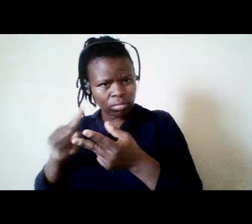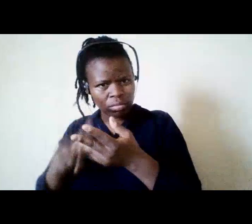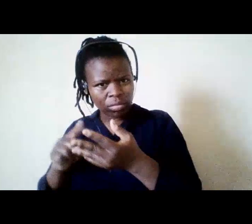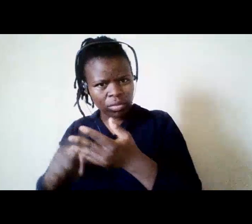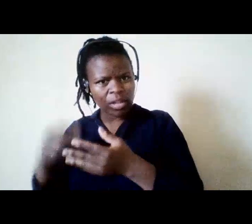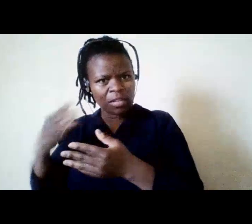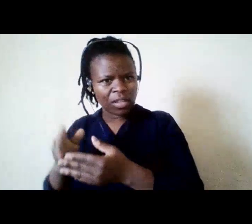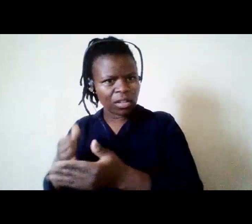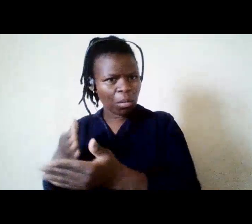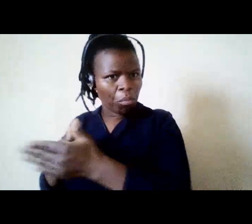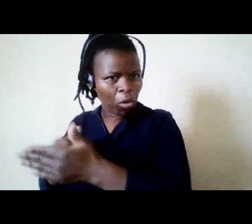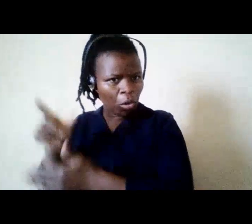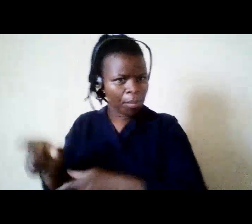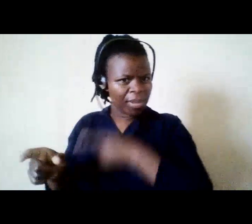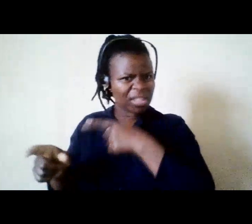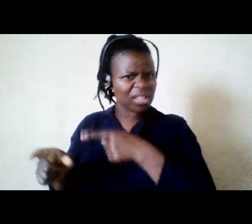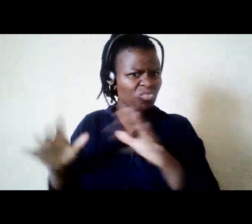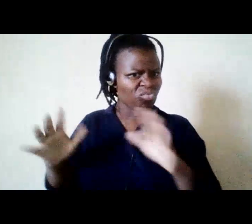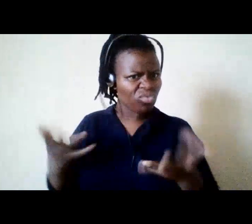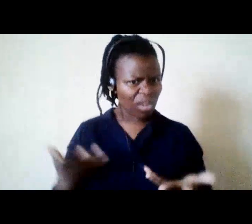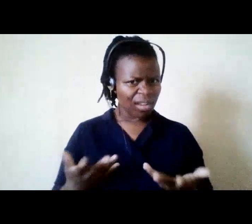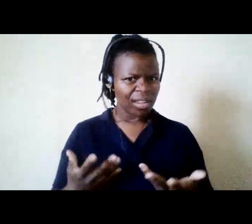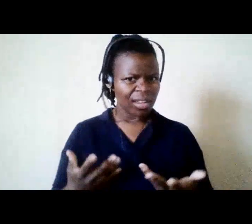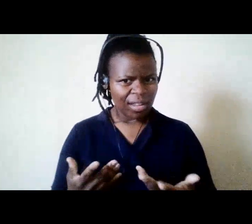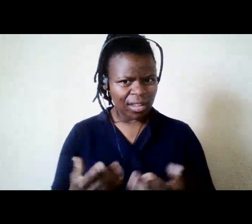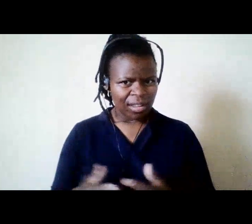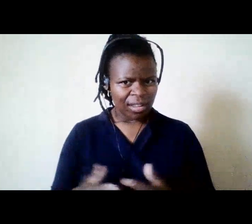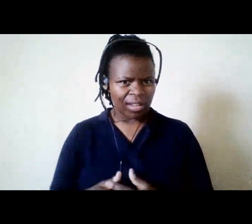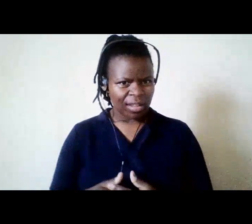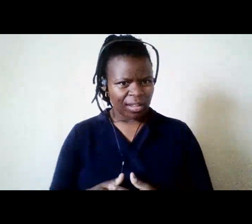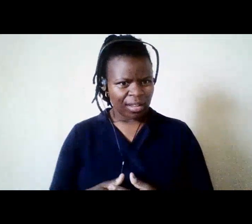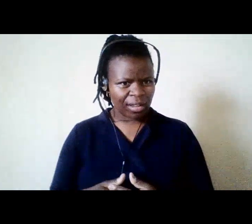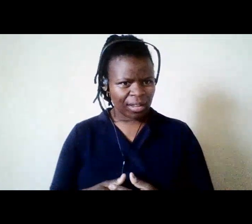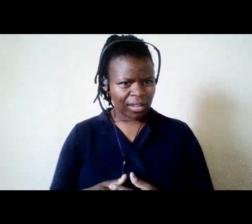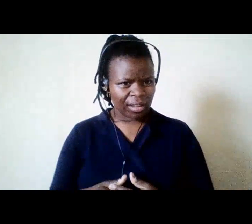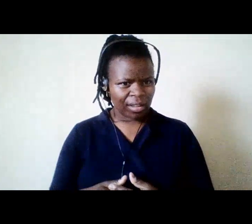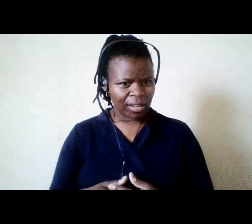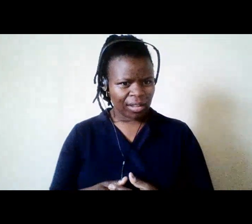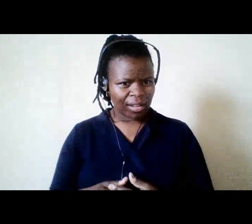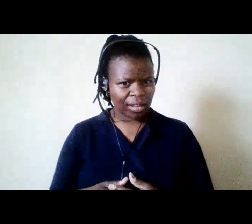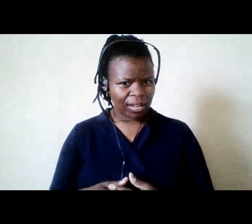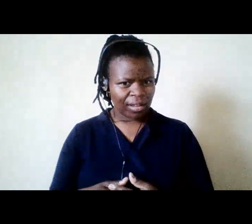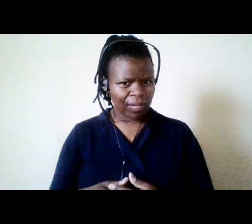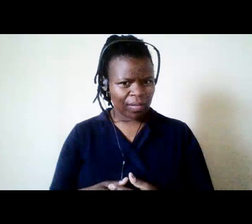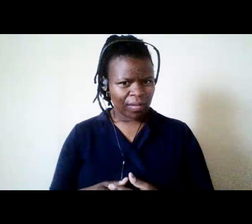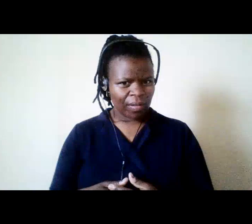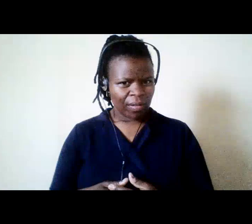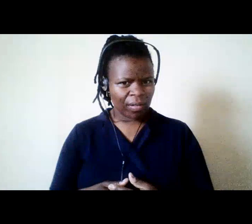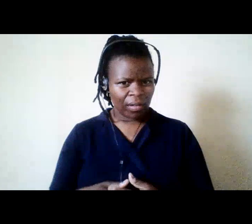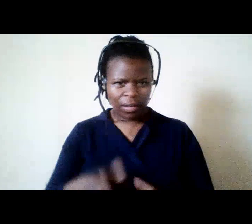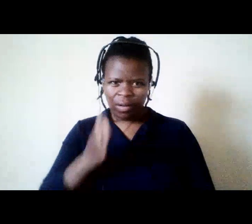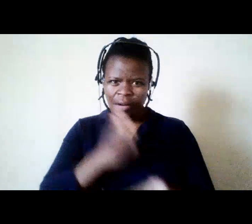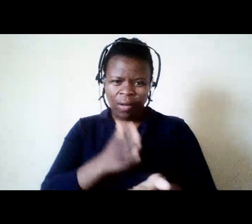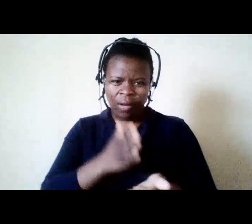person. That's something I can't understand. That's something I can't understand. That's the reason you were employed. That is the reason you have a job.